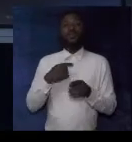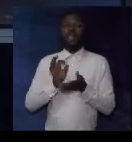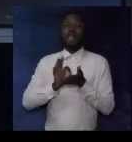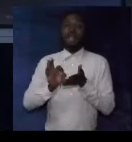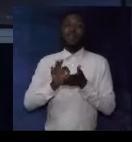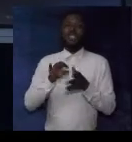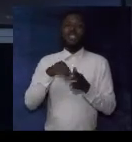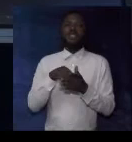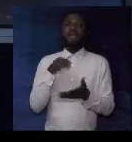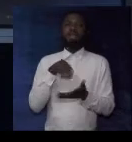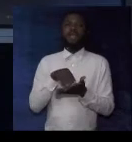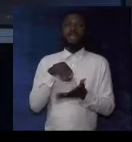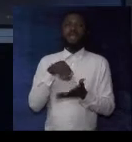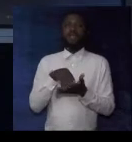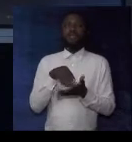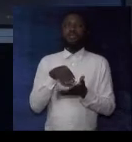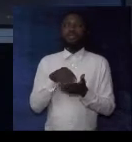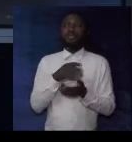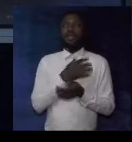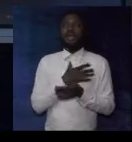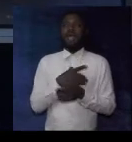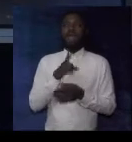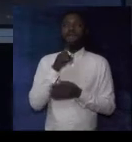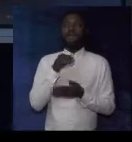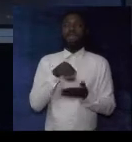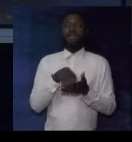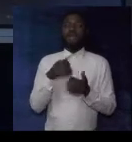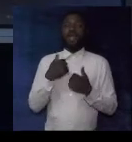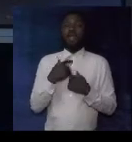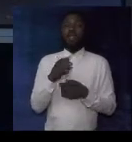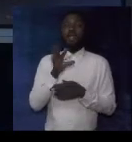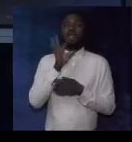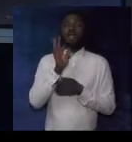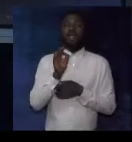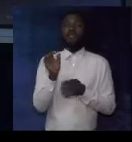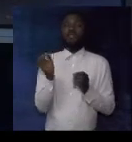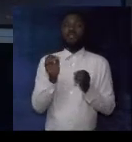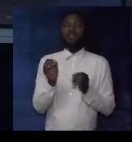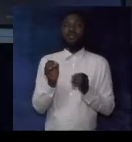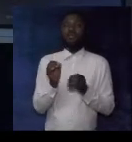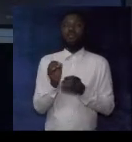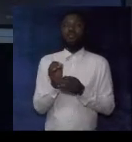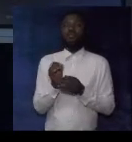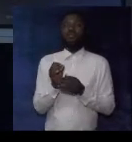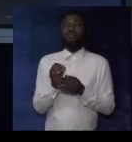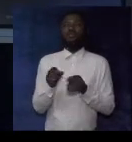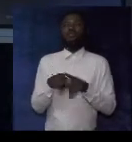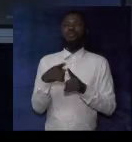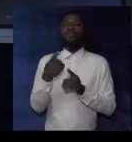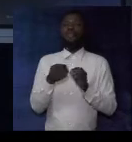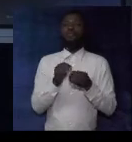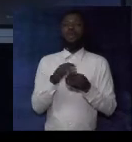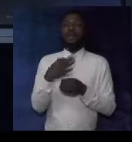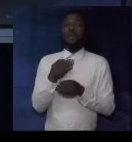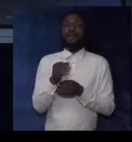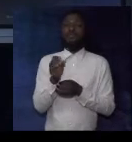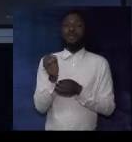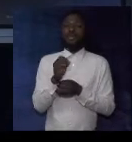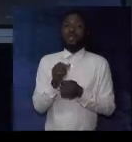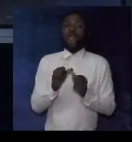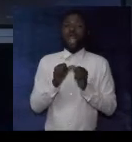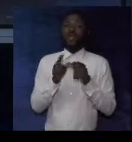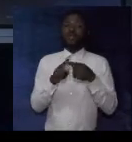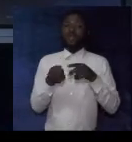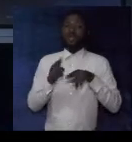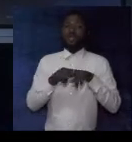counting in millions, then we count in billions. And 1 billion has 9 zeros. So the number of